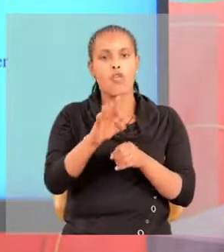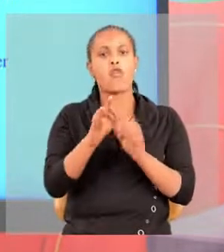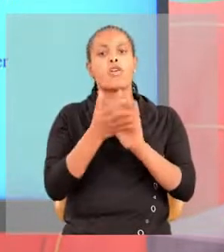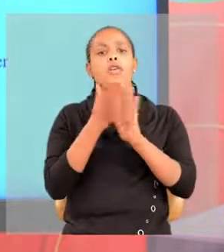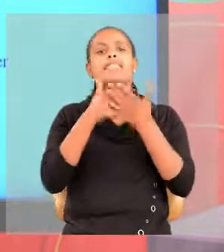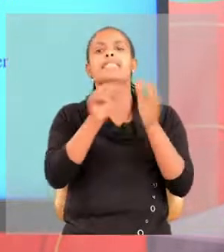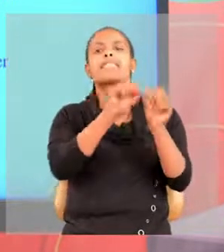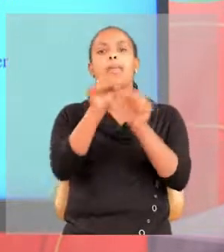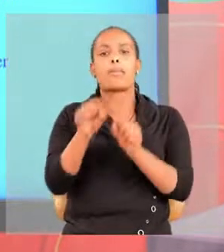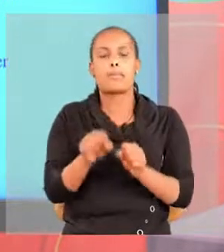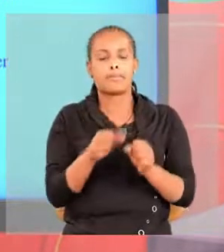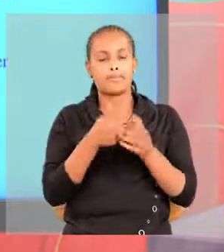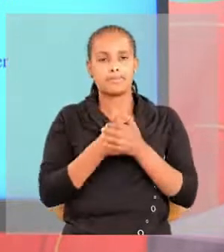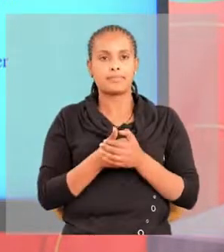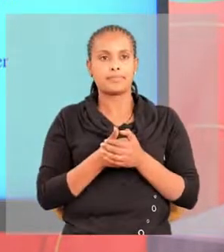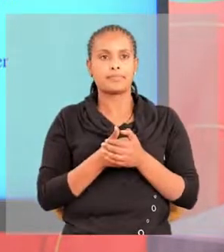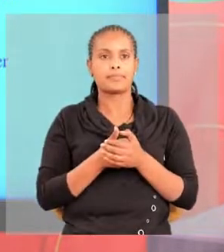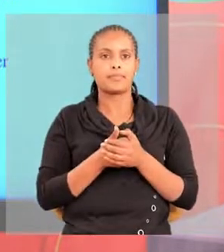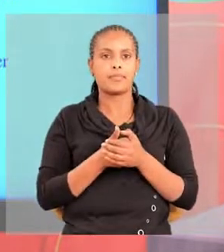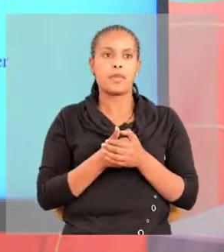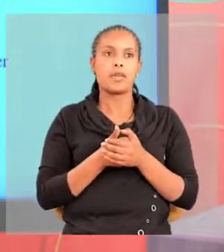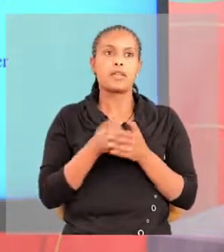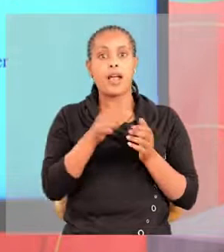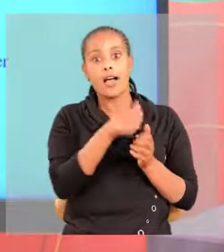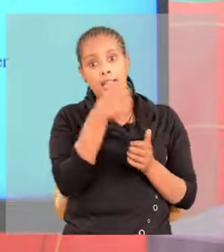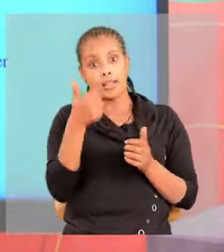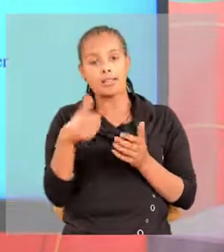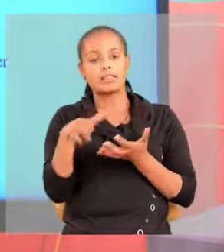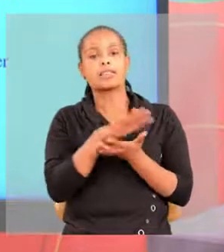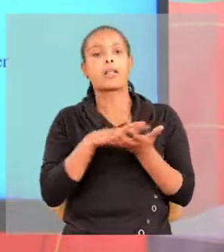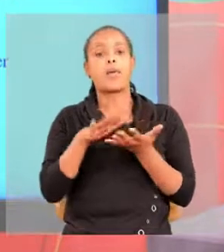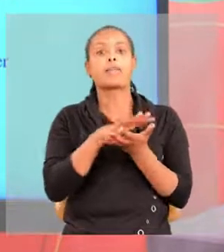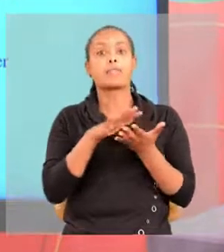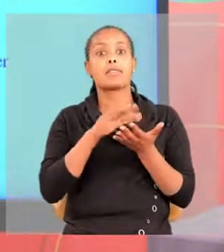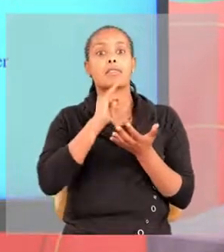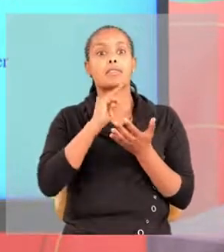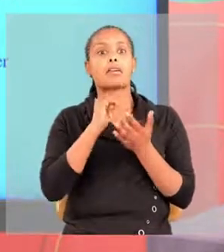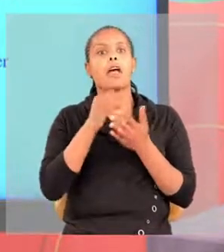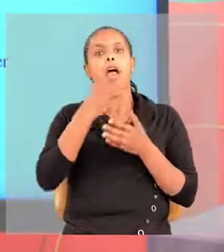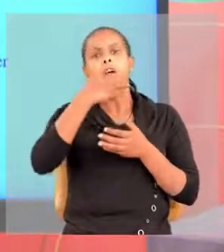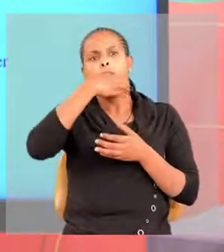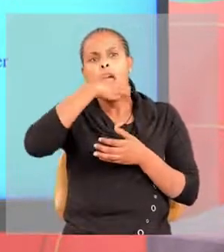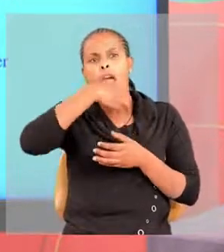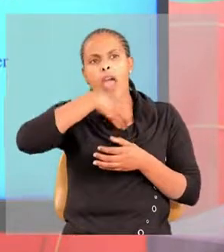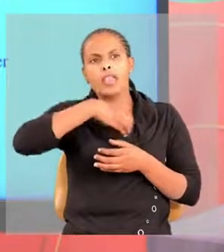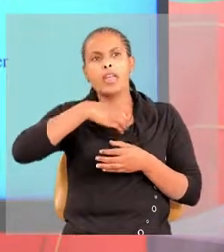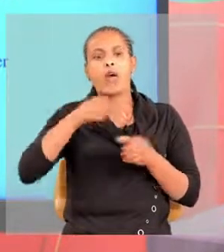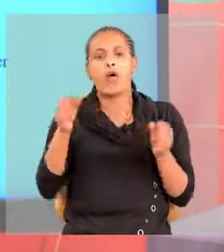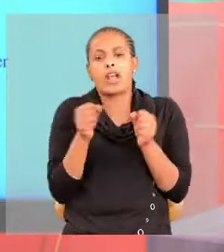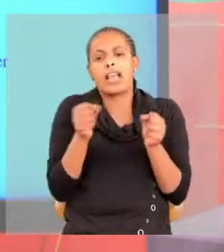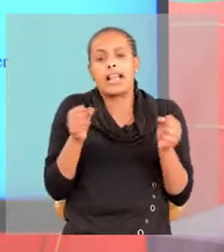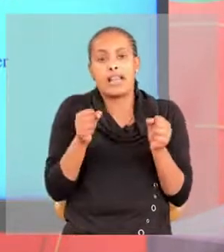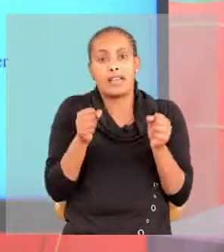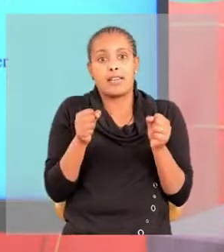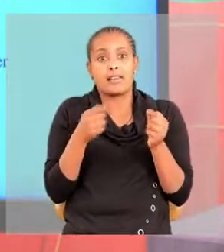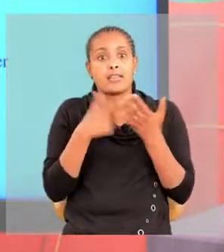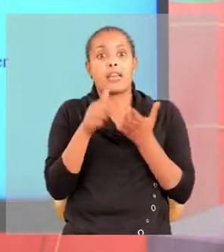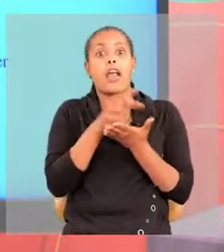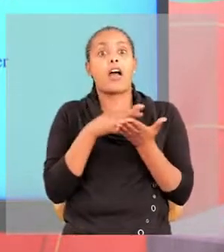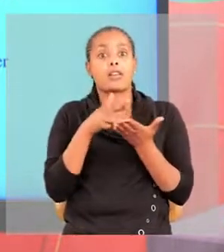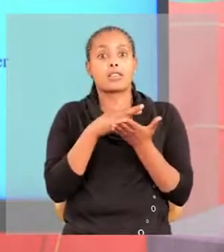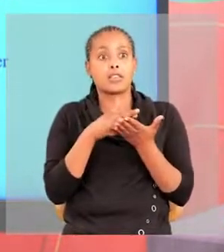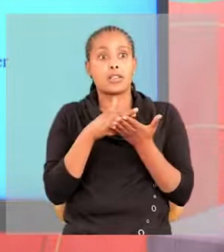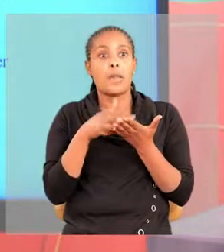the system. The other disturbance is heating or cooling the